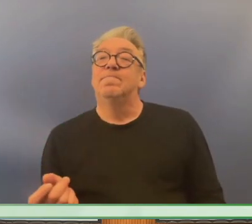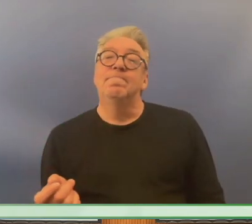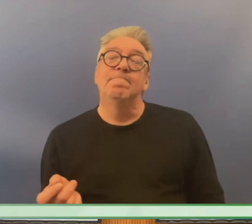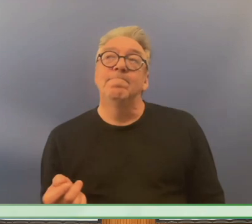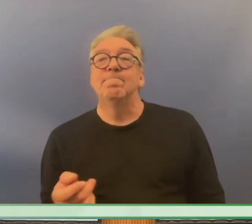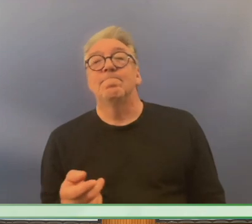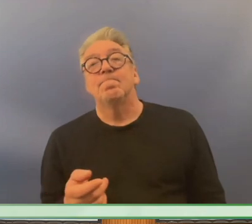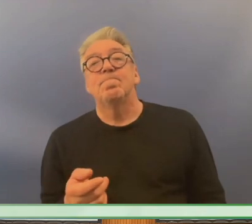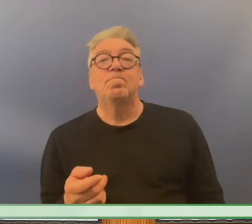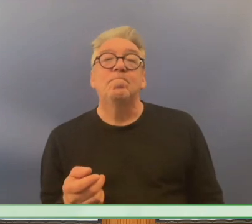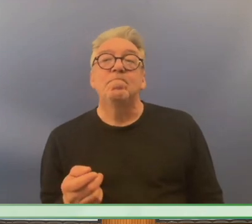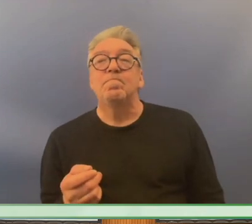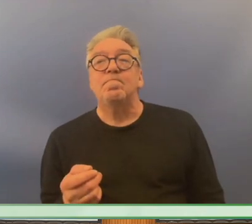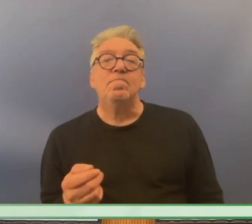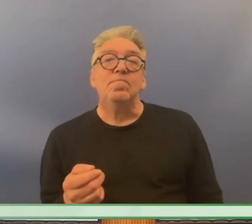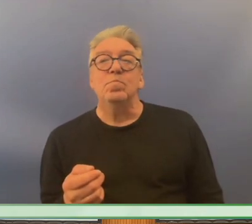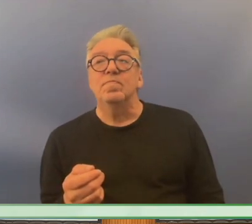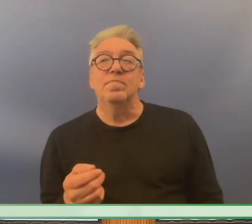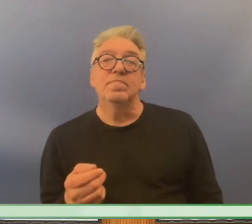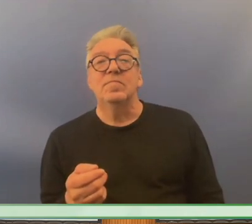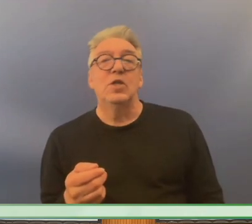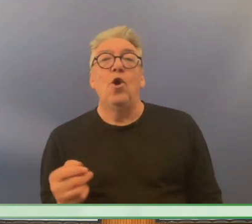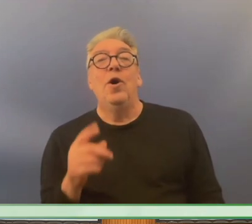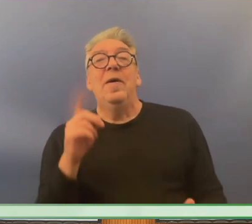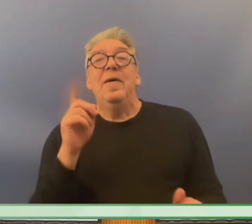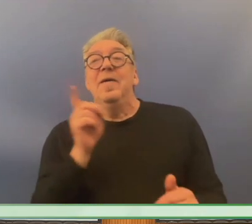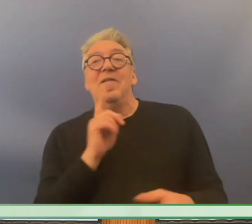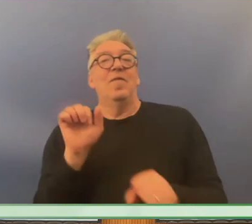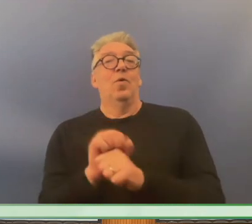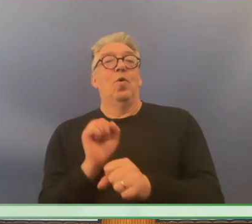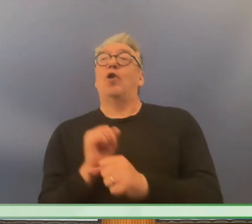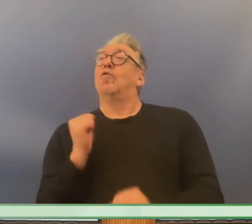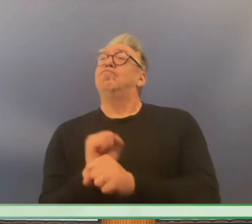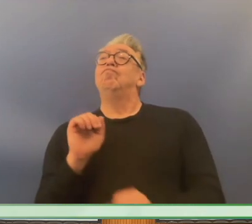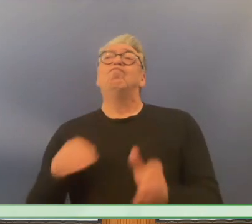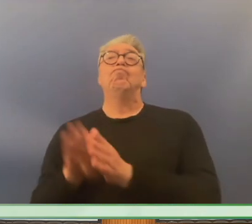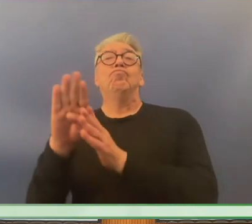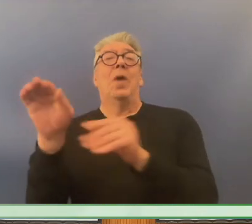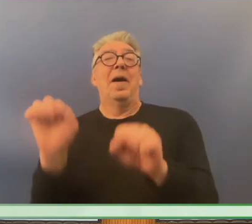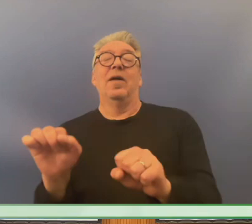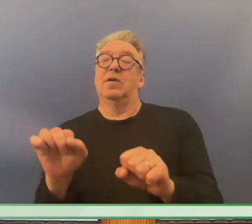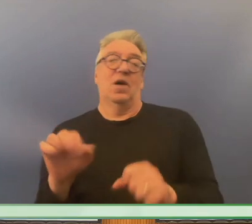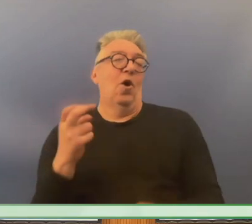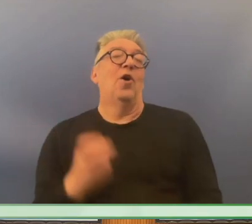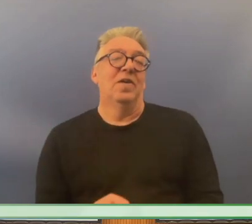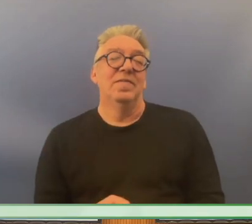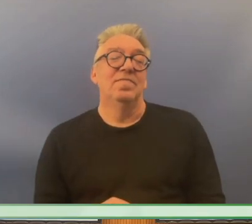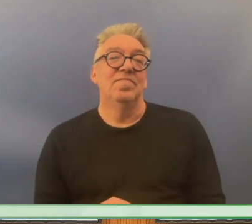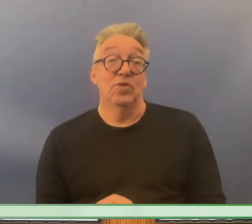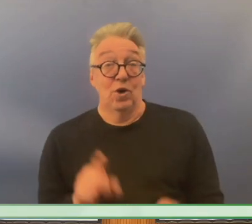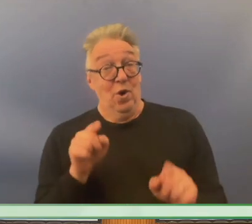to have that opportunity. I think on this conference we've heard a lot about this, that, how difficult is